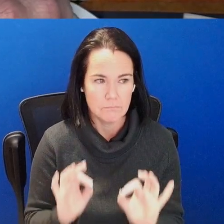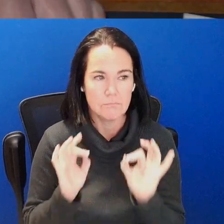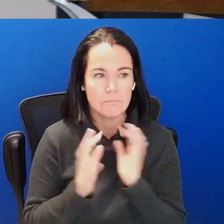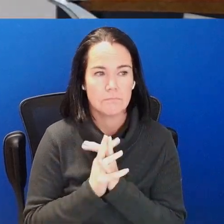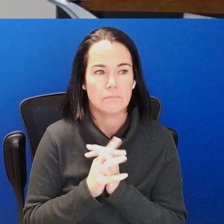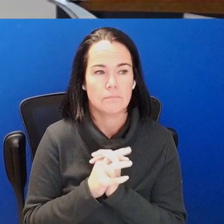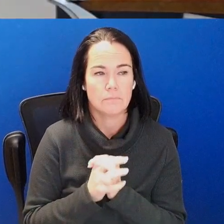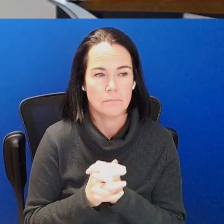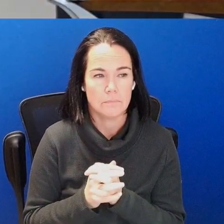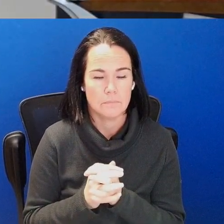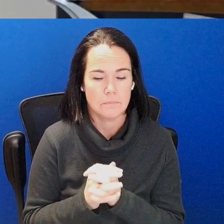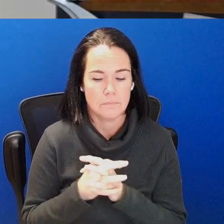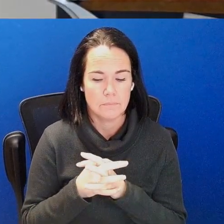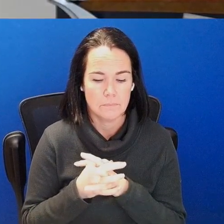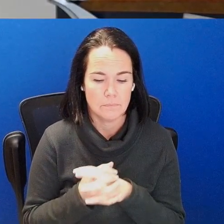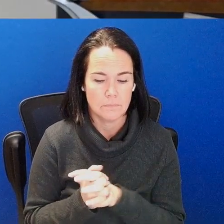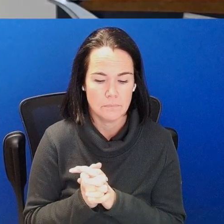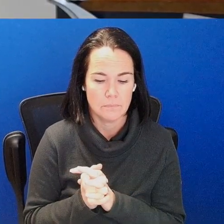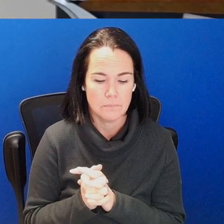that.